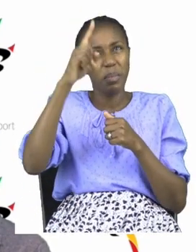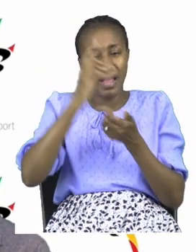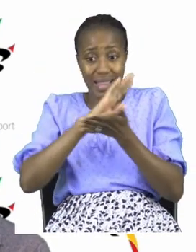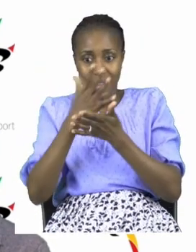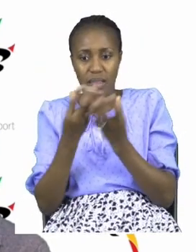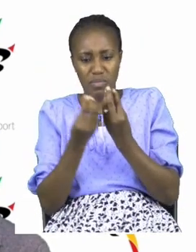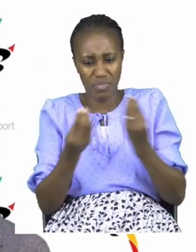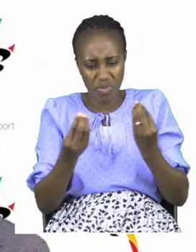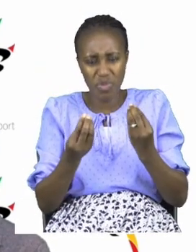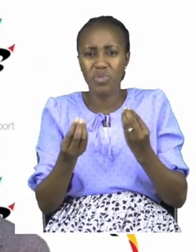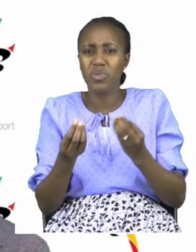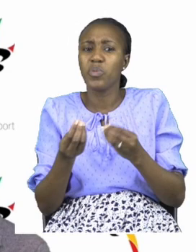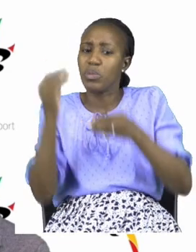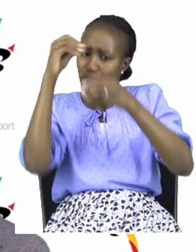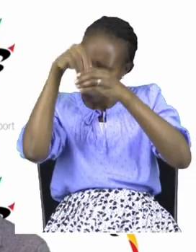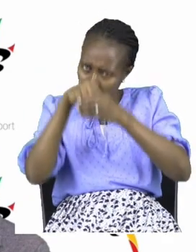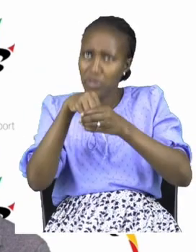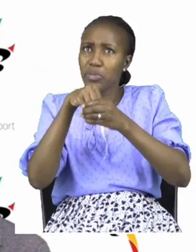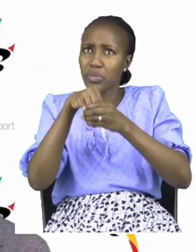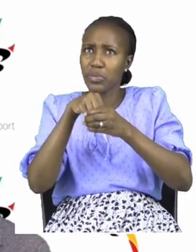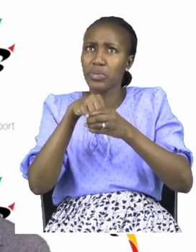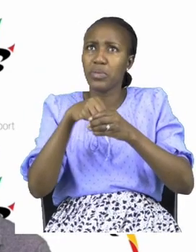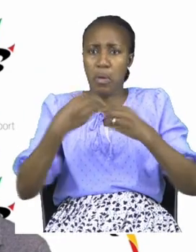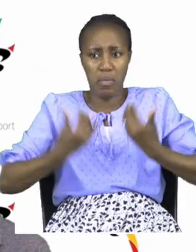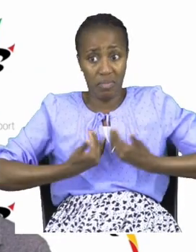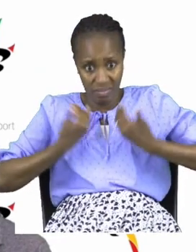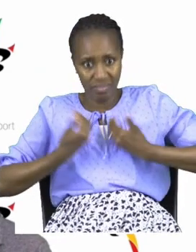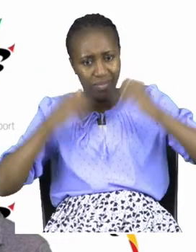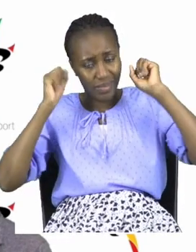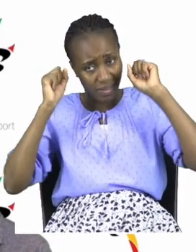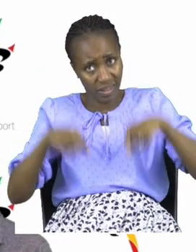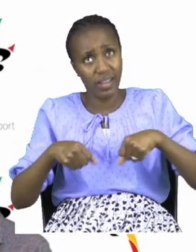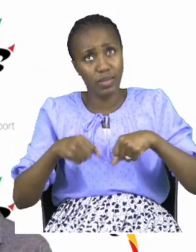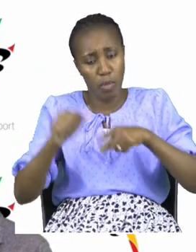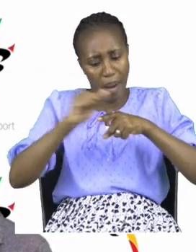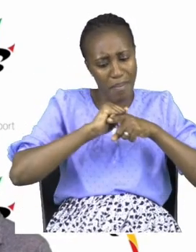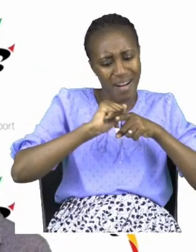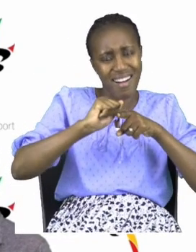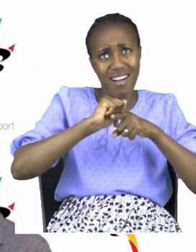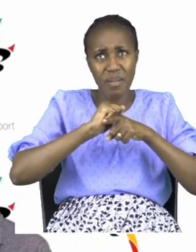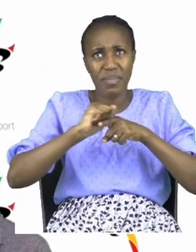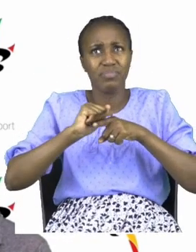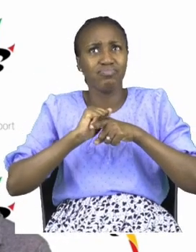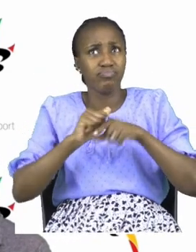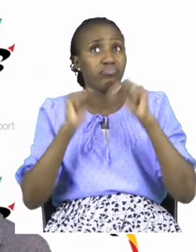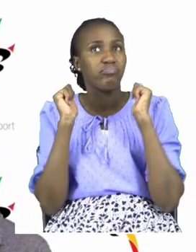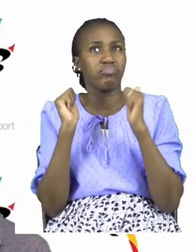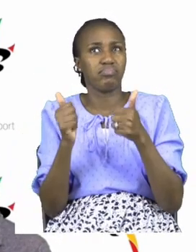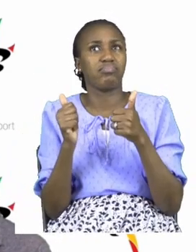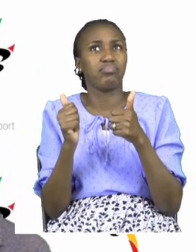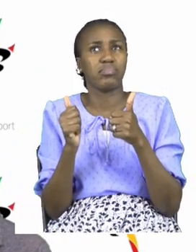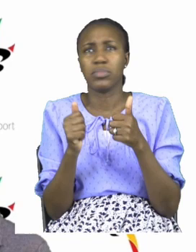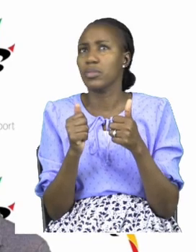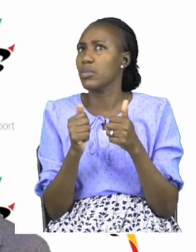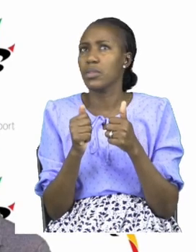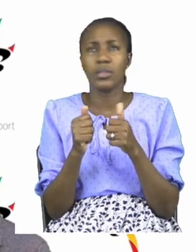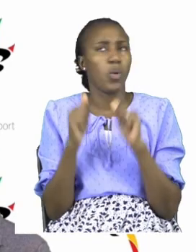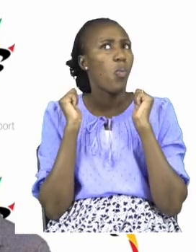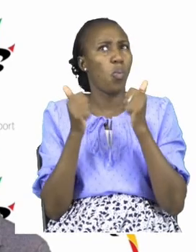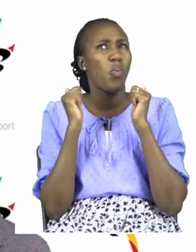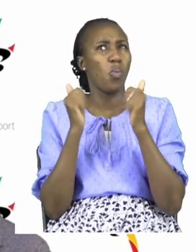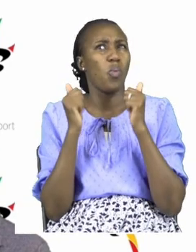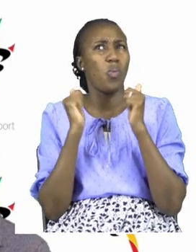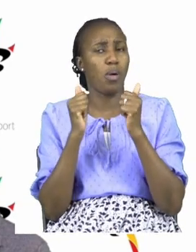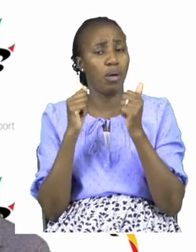potential young players with potential to be from the team. And they did. They've done very well. They've won